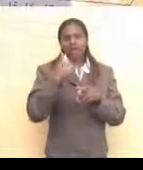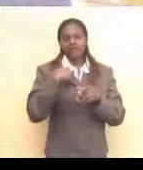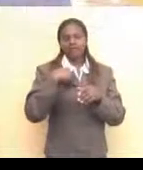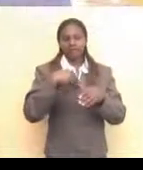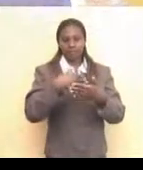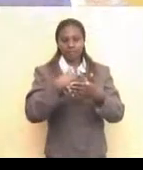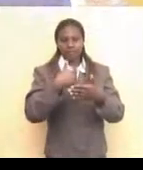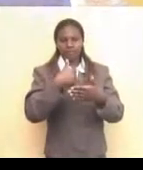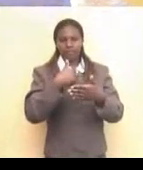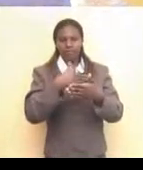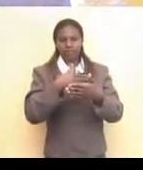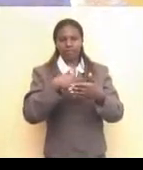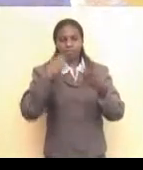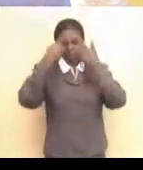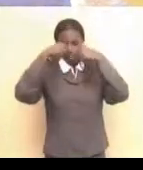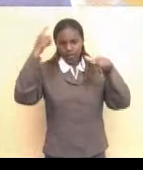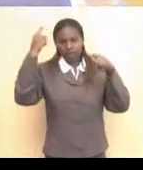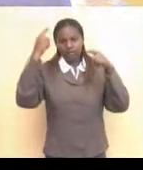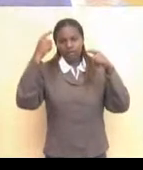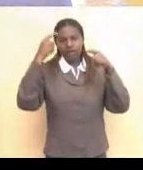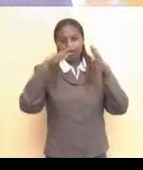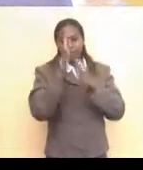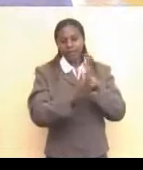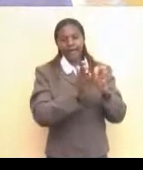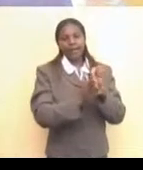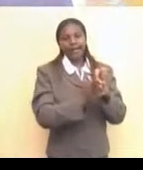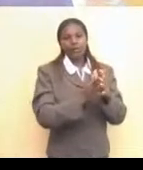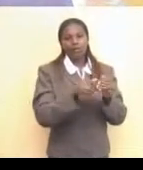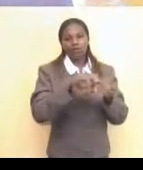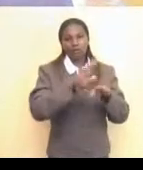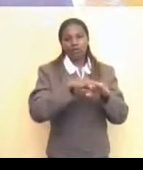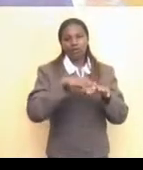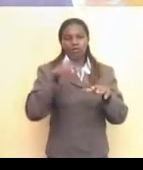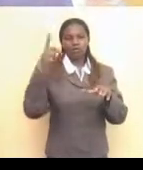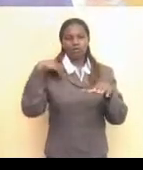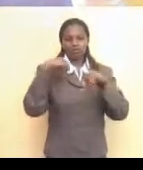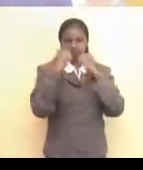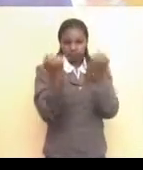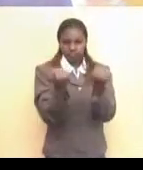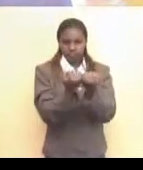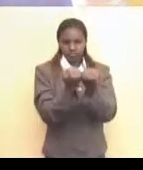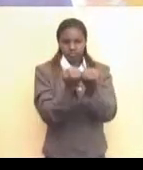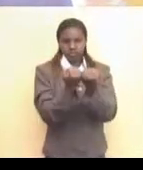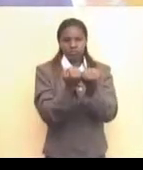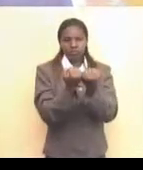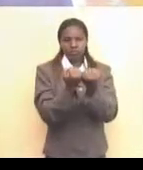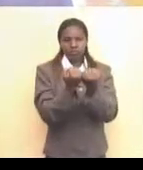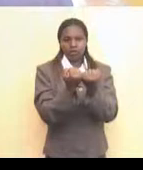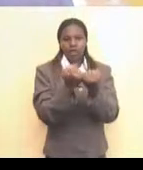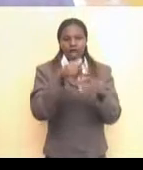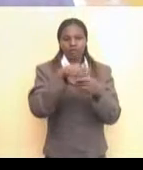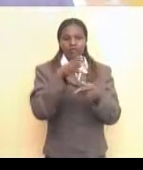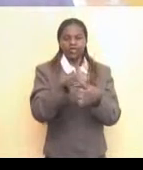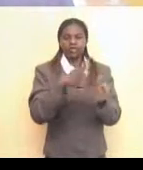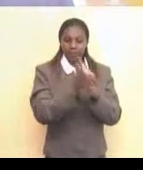had a very successful program we call paralegalism, and out of